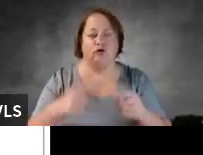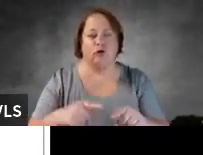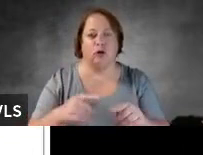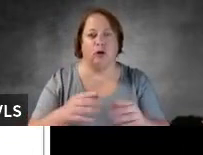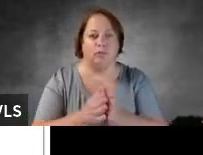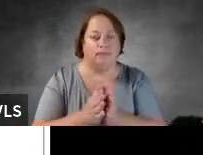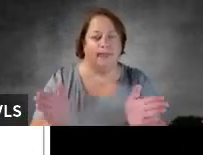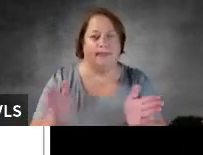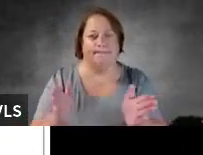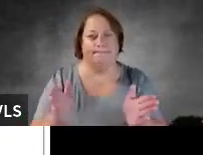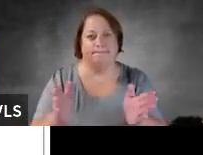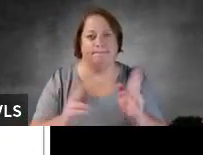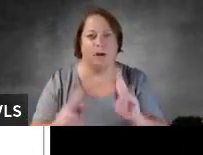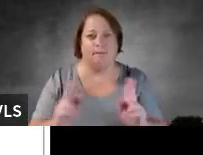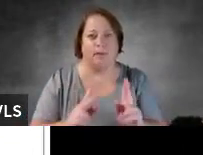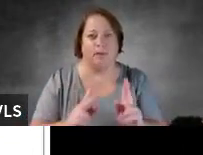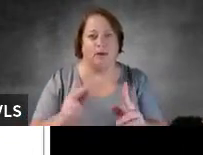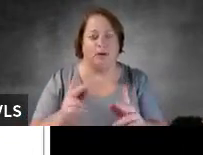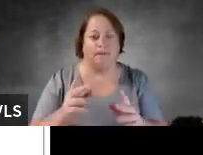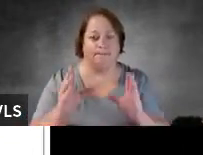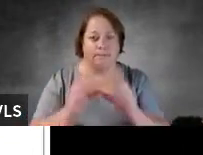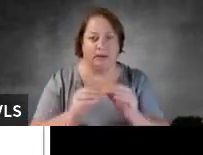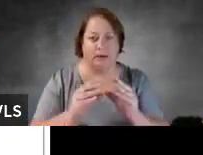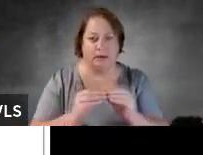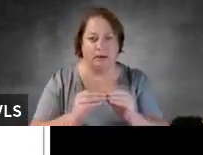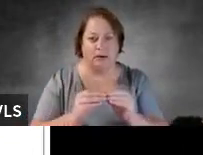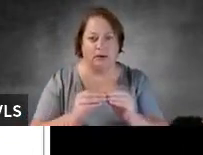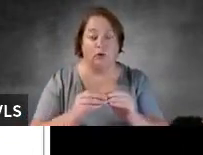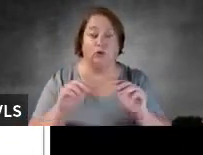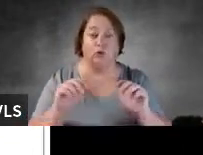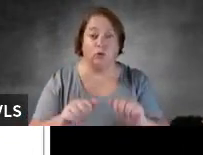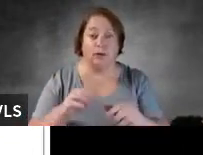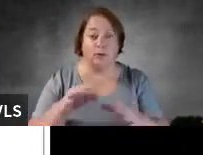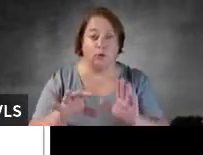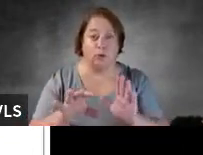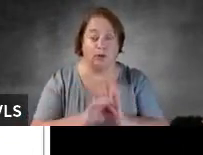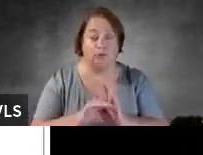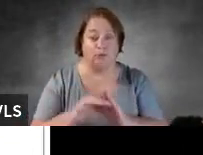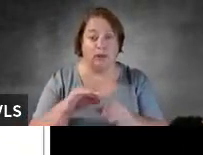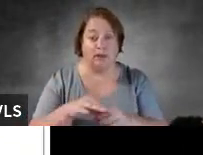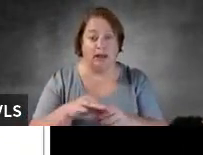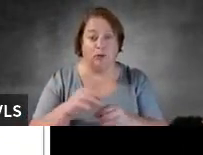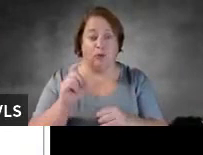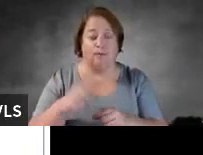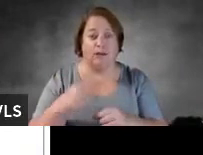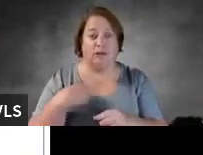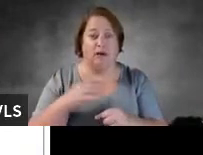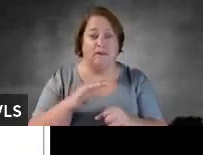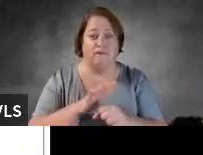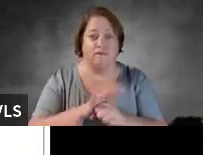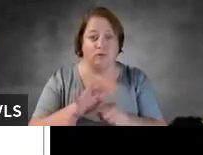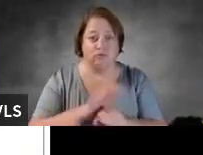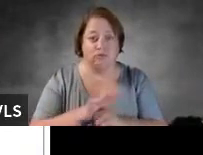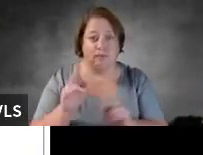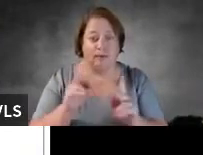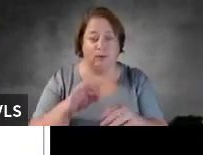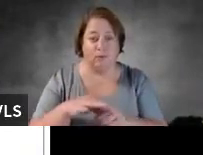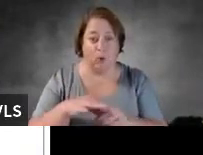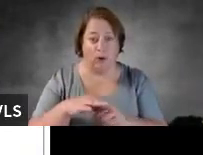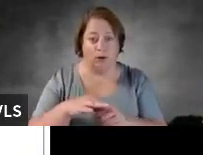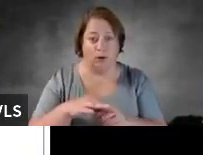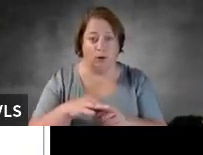public governing council meeting. In order to be elected, we have to have a quorum of the 22 partner